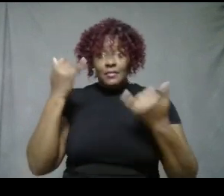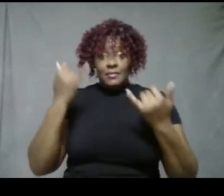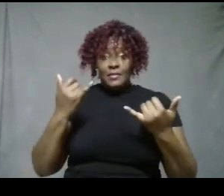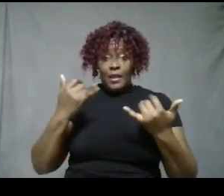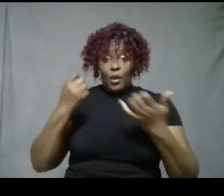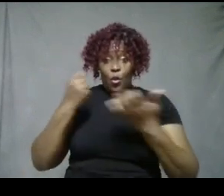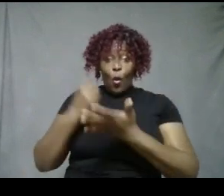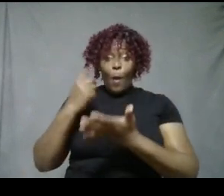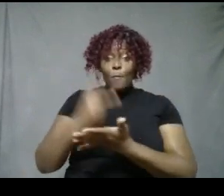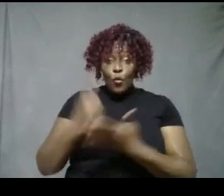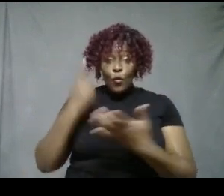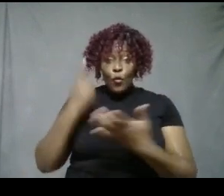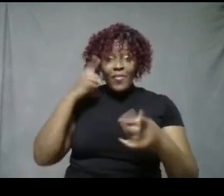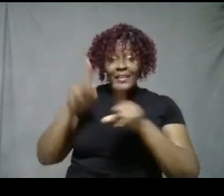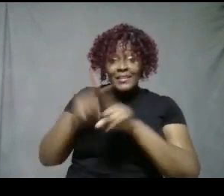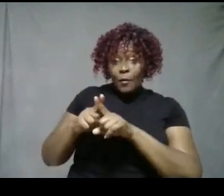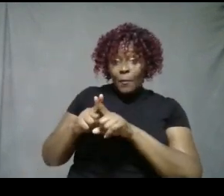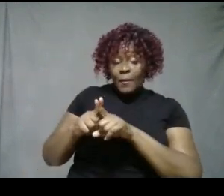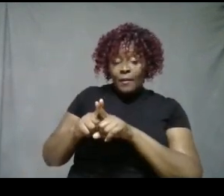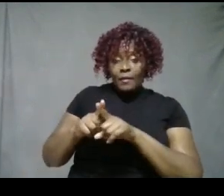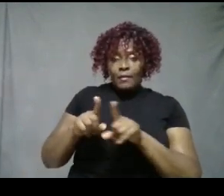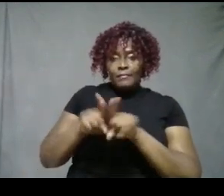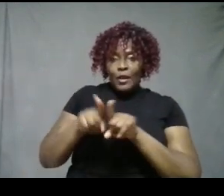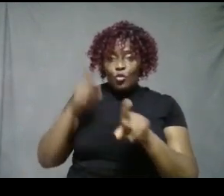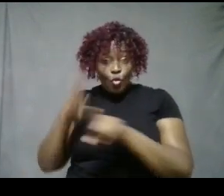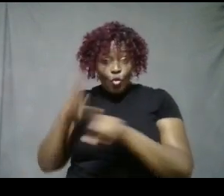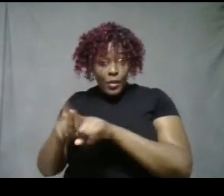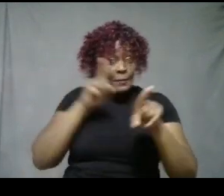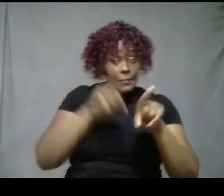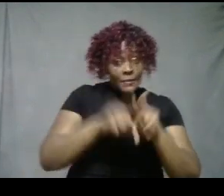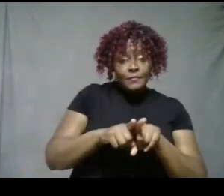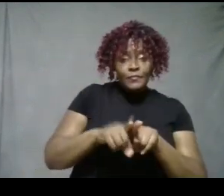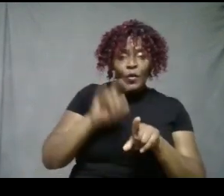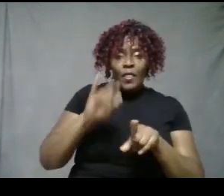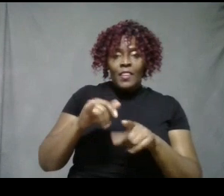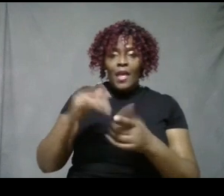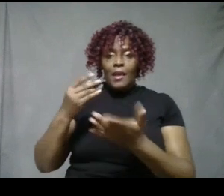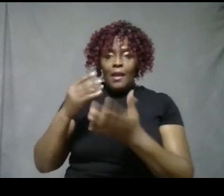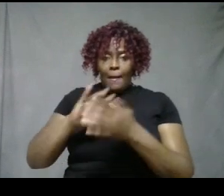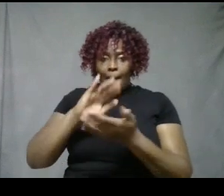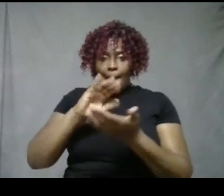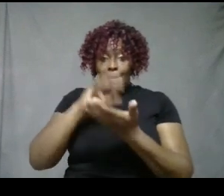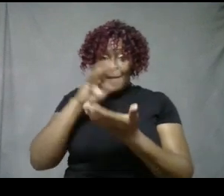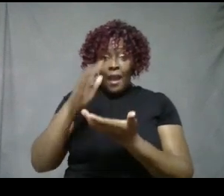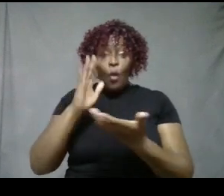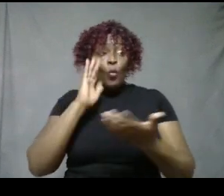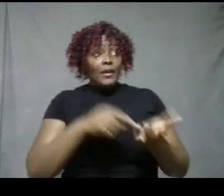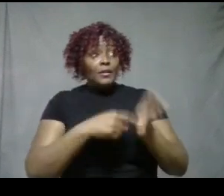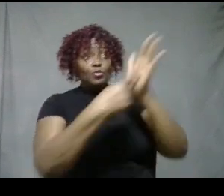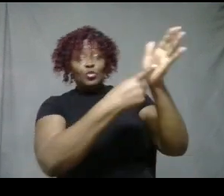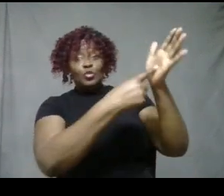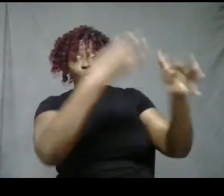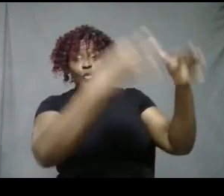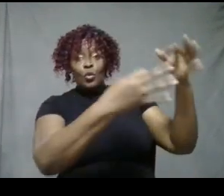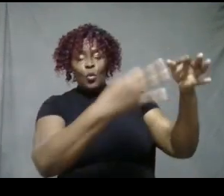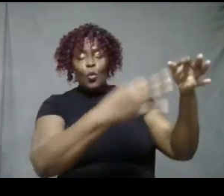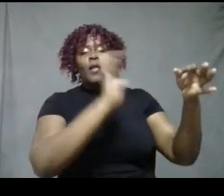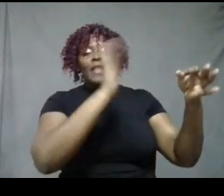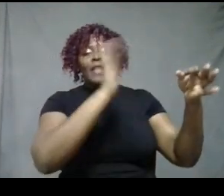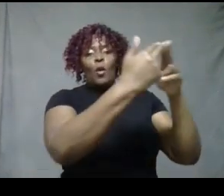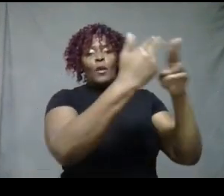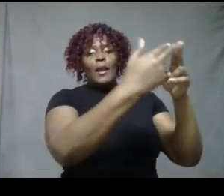agreement this evening and we are able to represent that to the court, that we will be taken off of that trial docket,